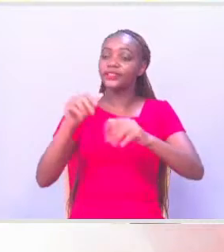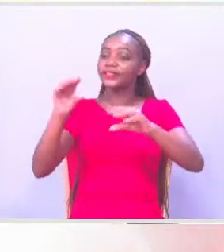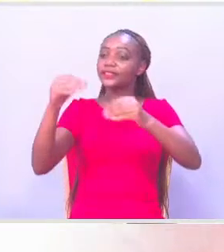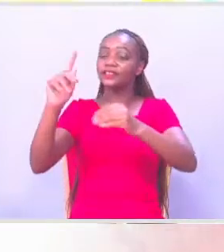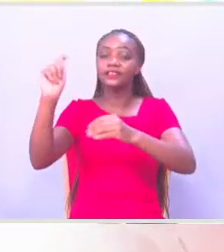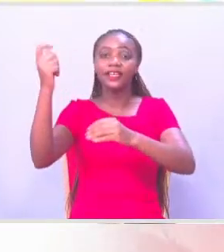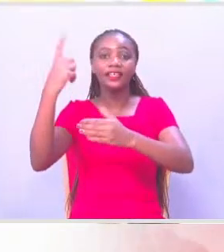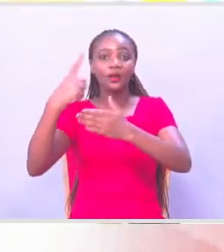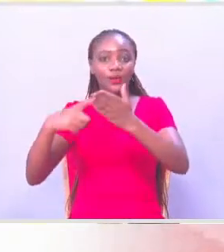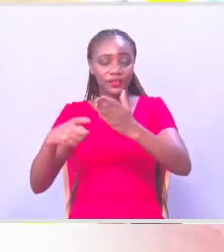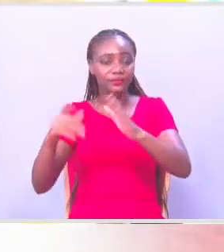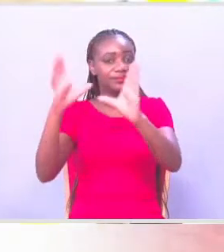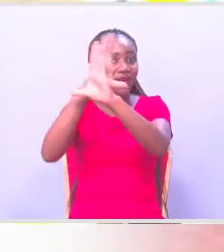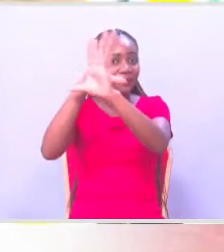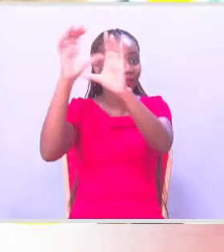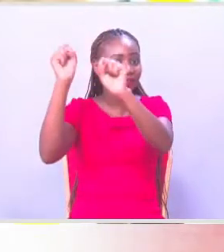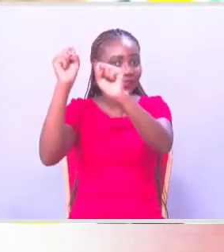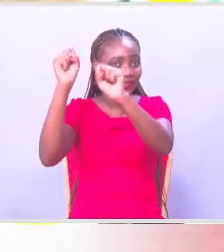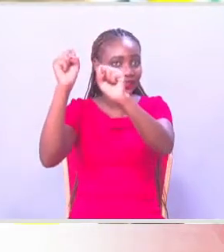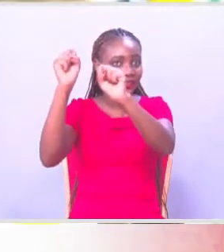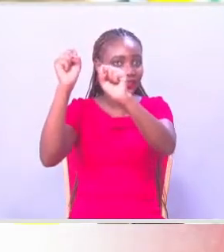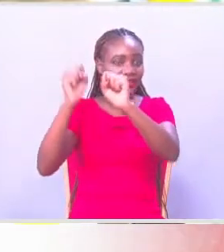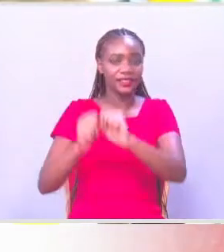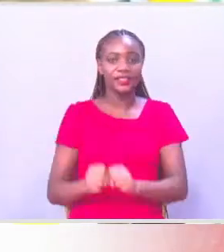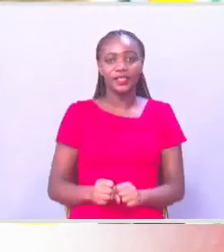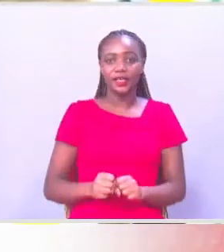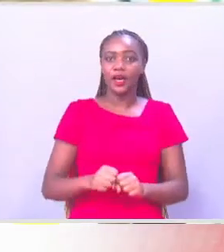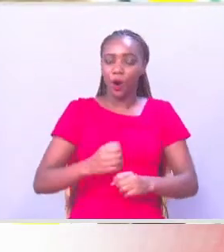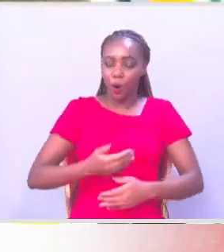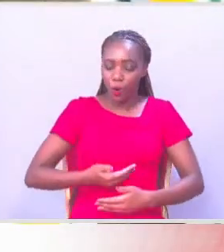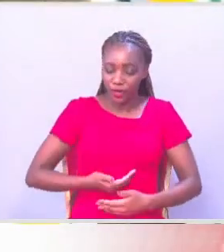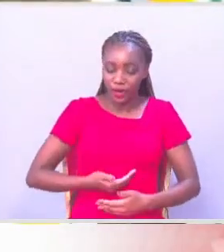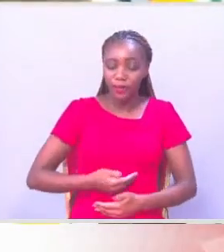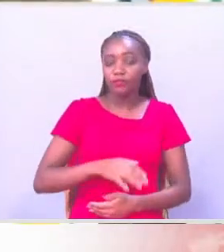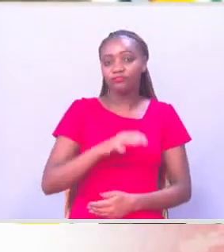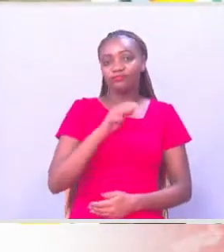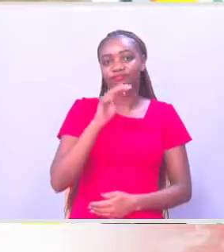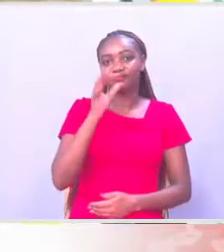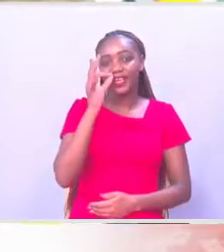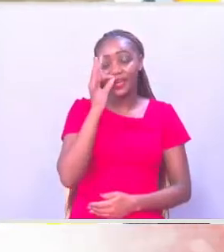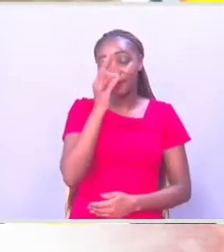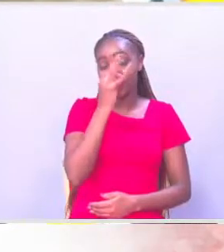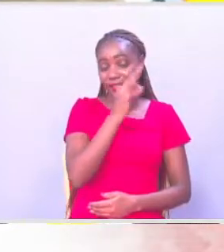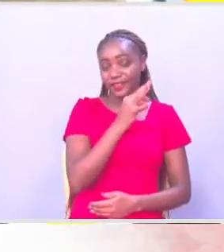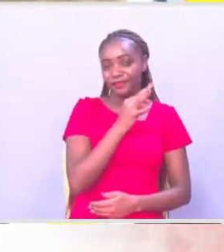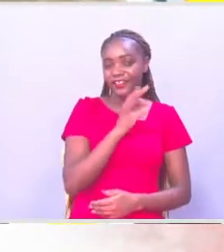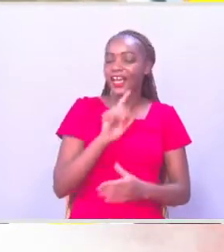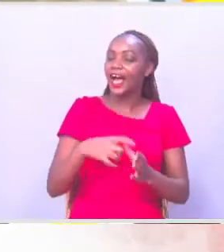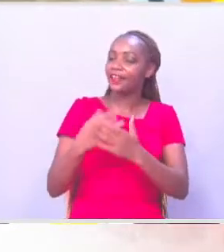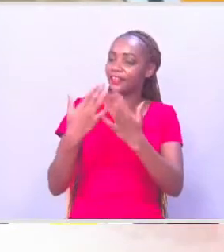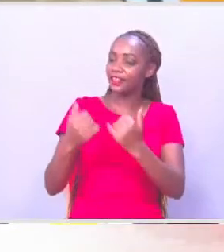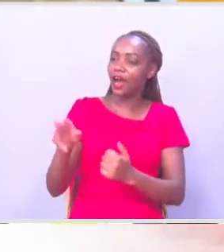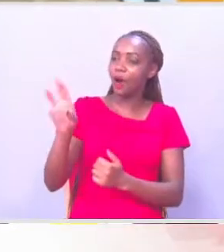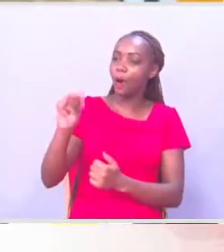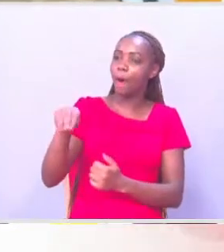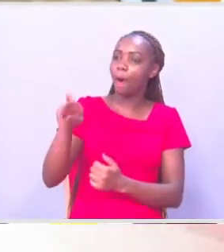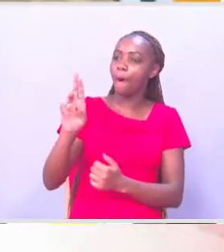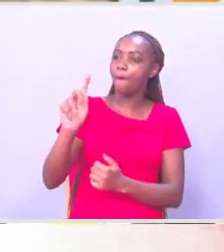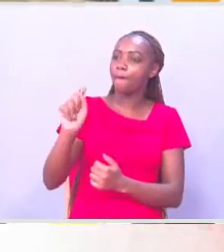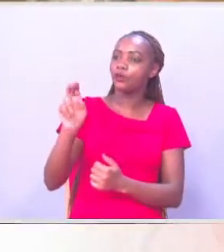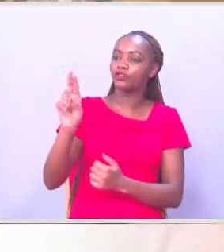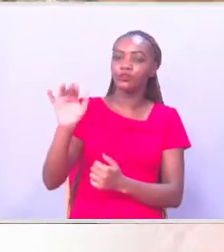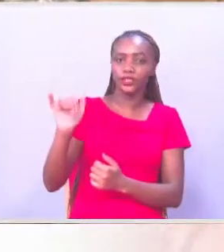a president, Honorable Mwai Kibaki. Go Muturi, go bring the presidency